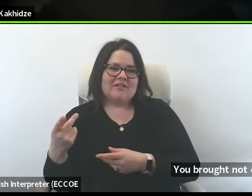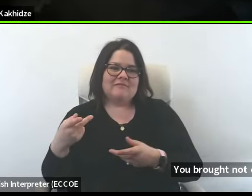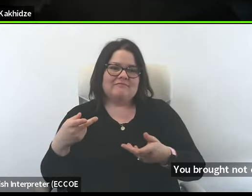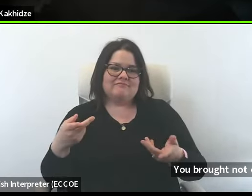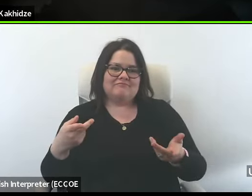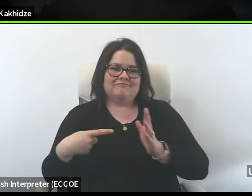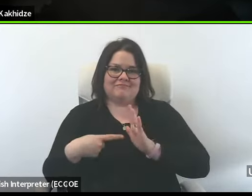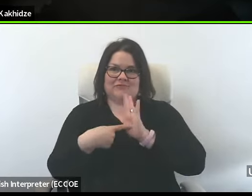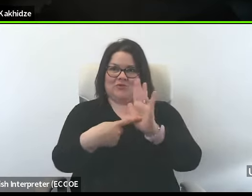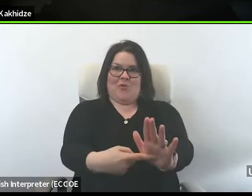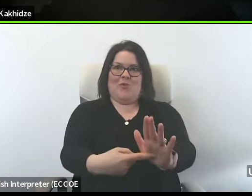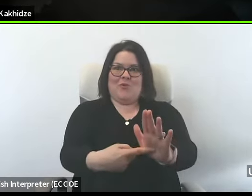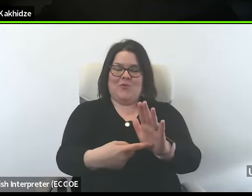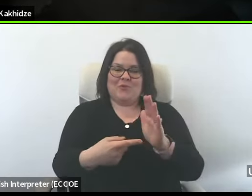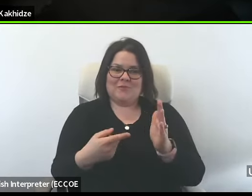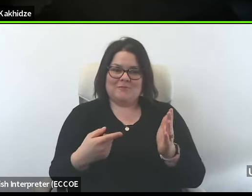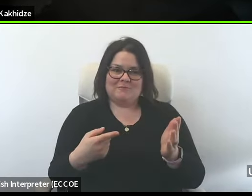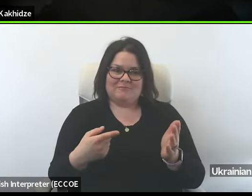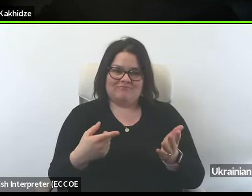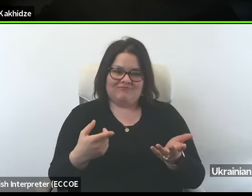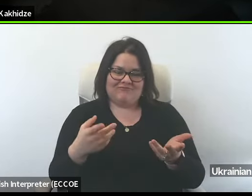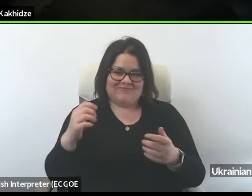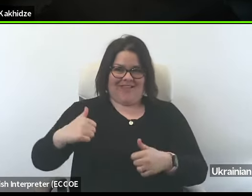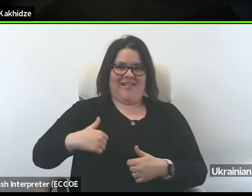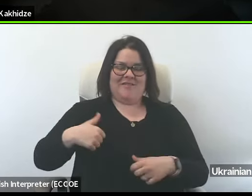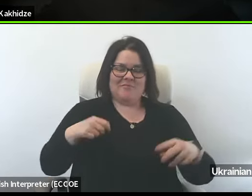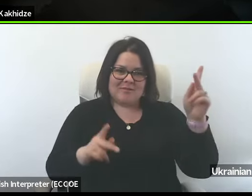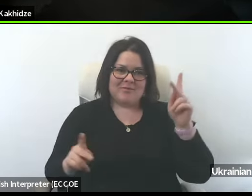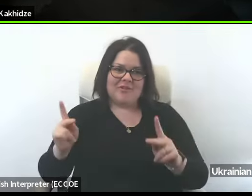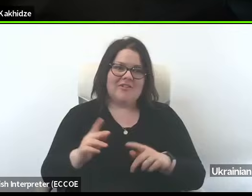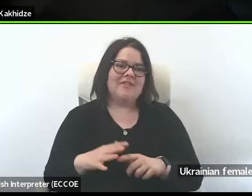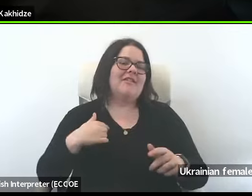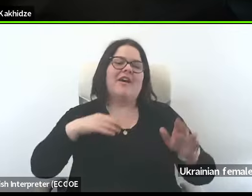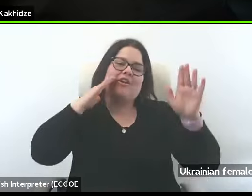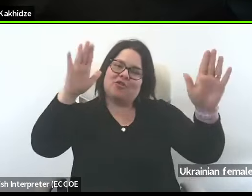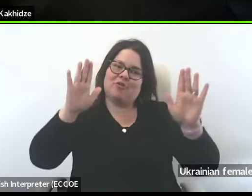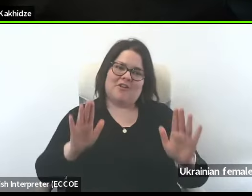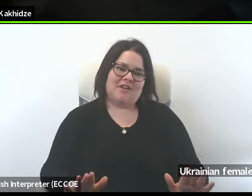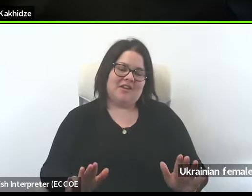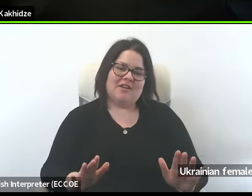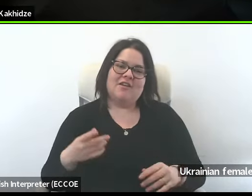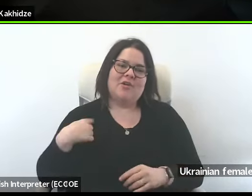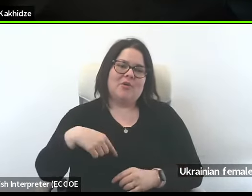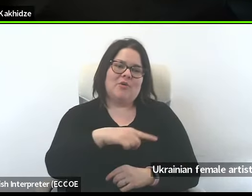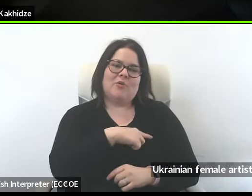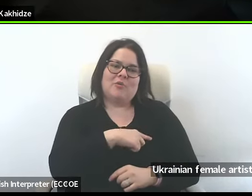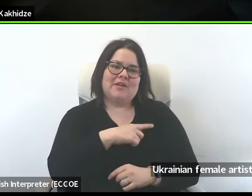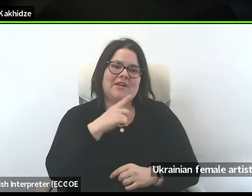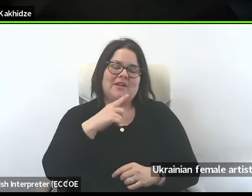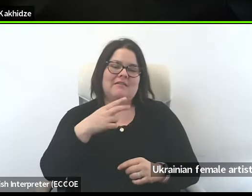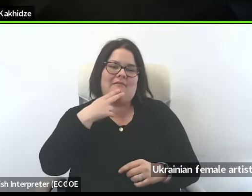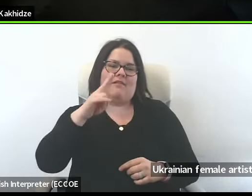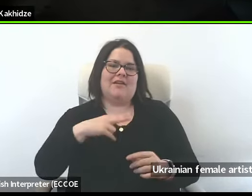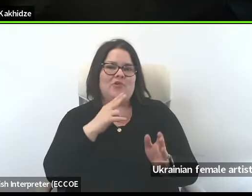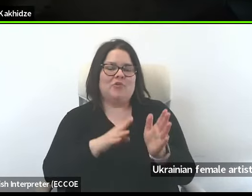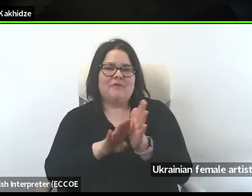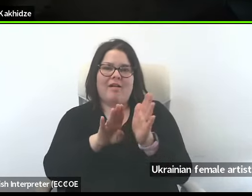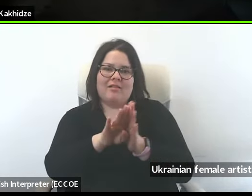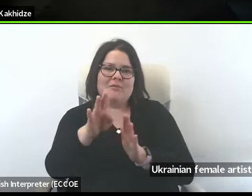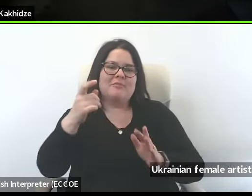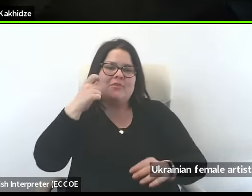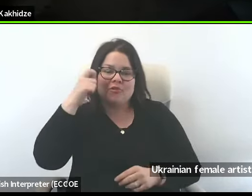introduced. And I agree, we have amazing dynamic of developing Ukrainian art